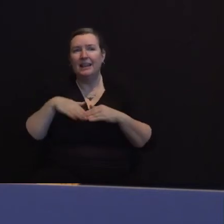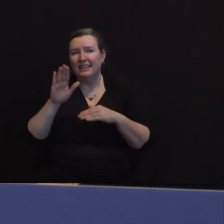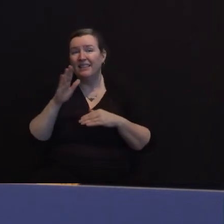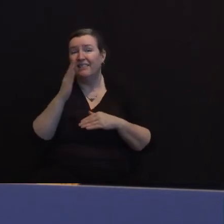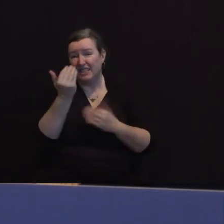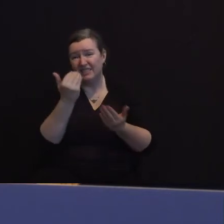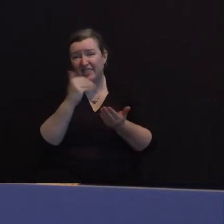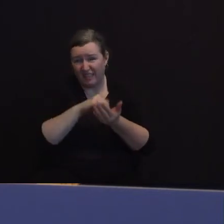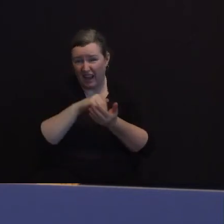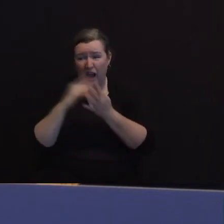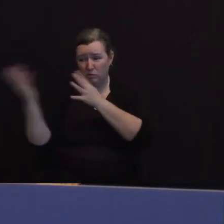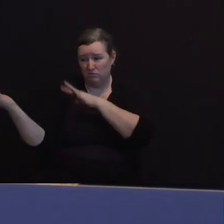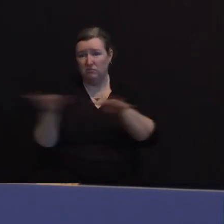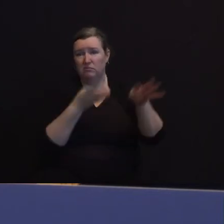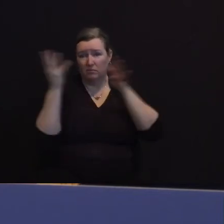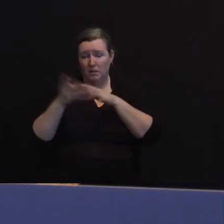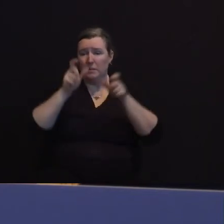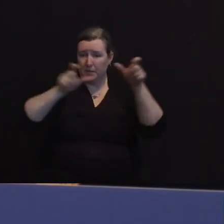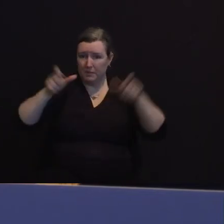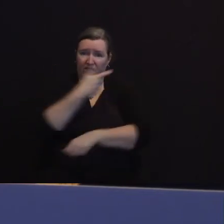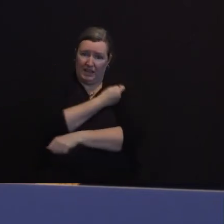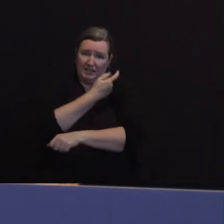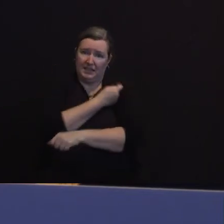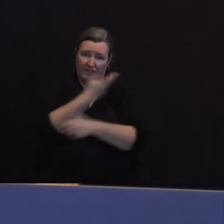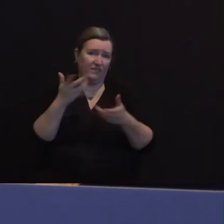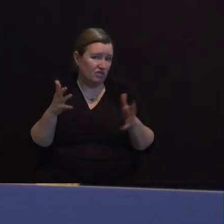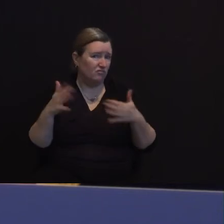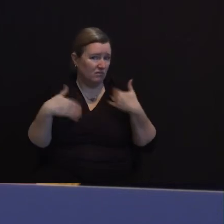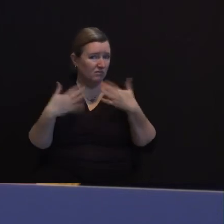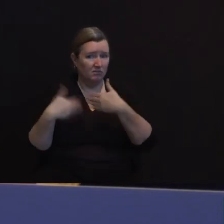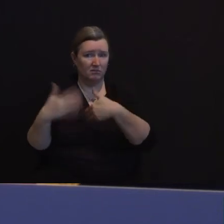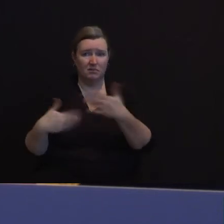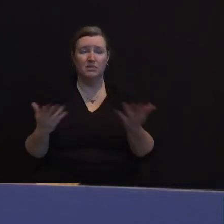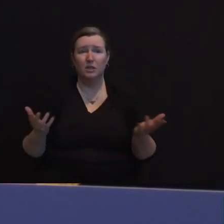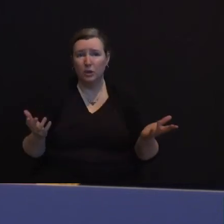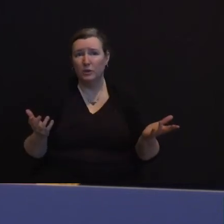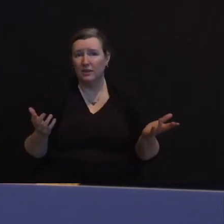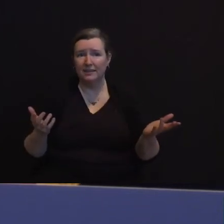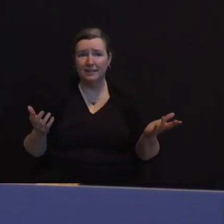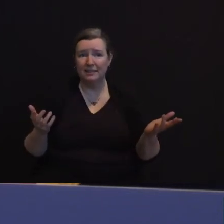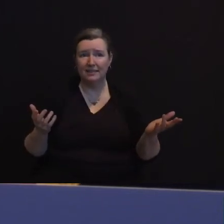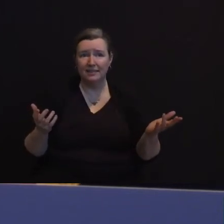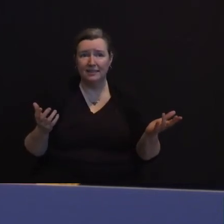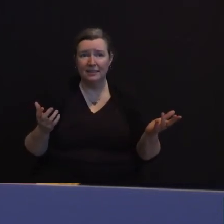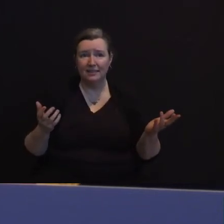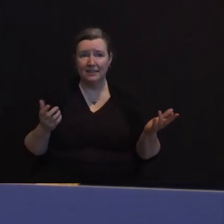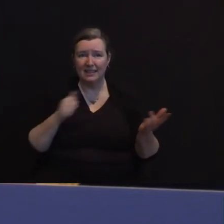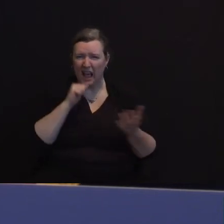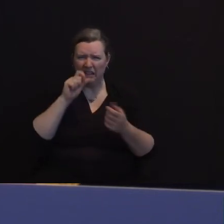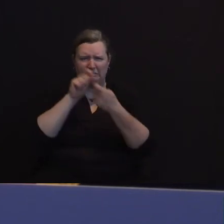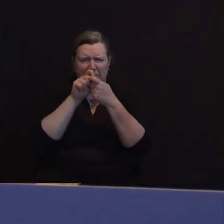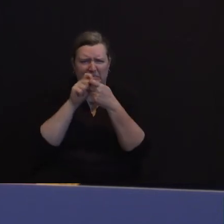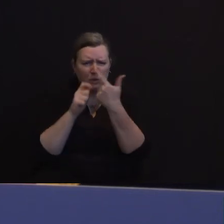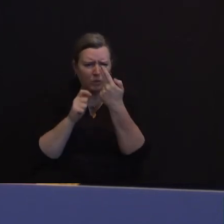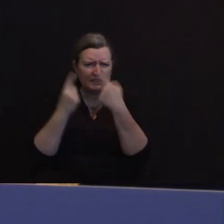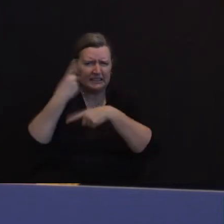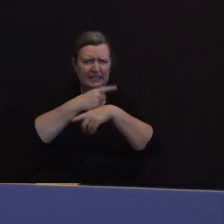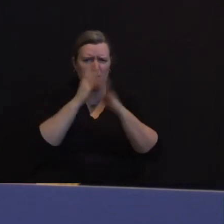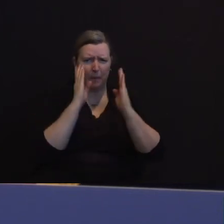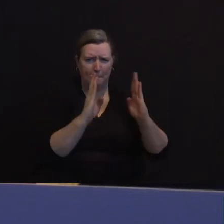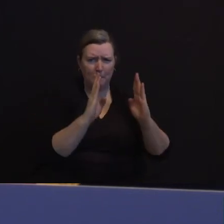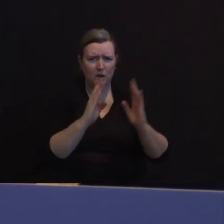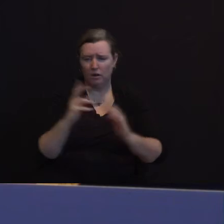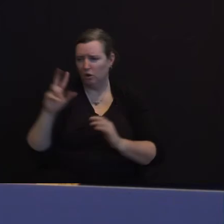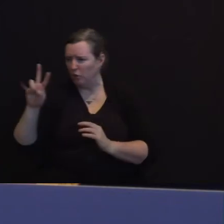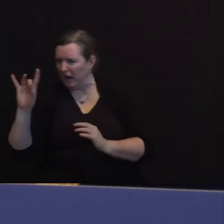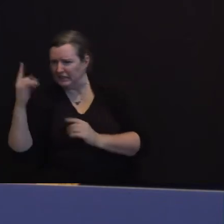itself, they all didn't get it on exactly the day. It ranged up to about 6 weeks because people didn't necessarily come back exactly